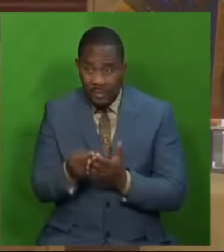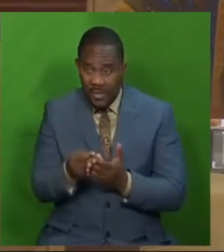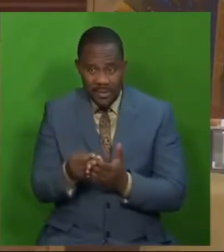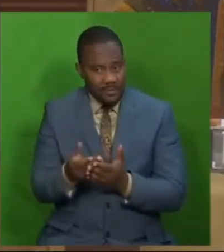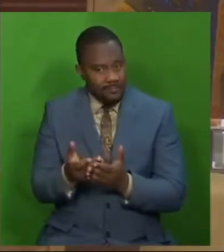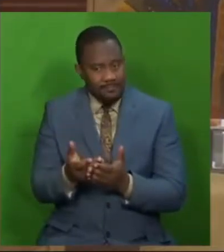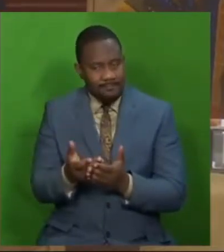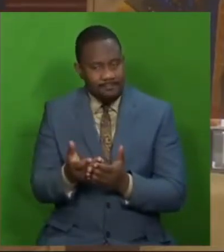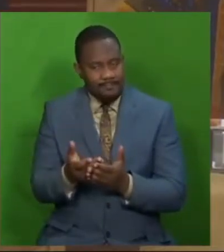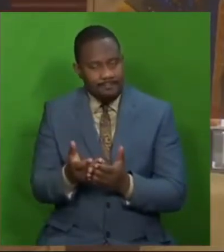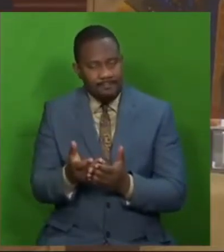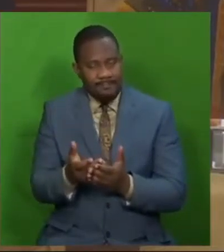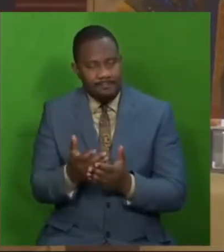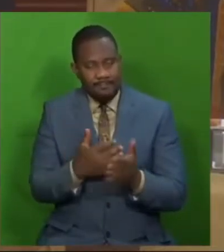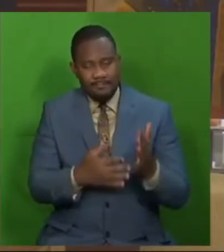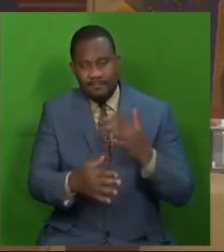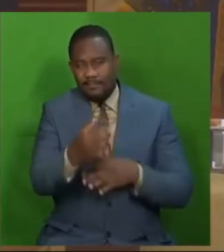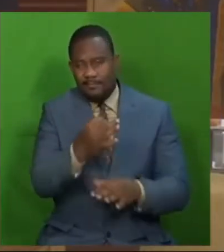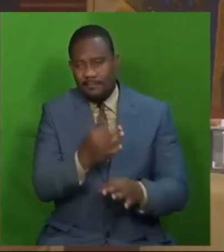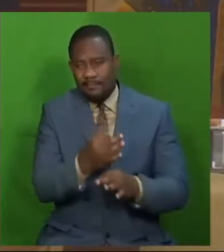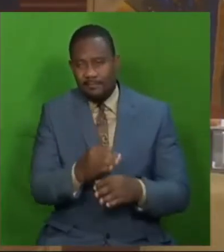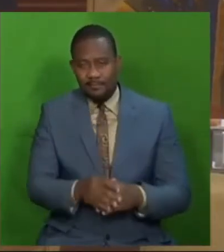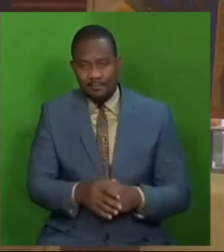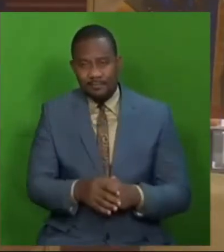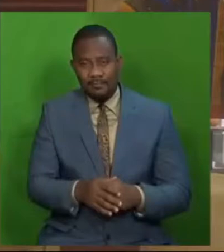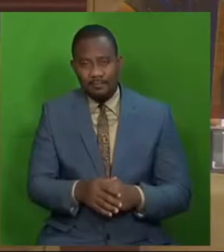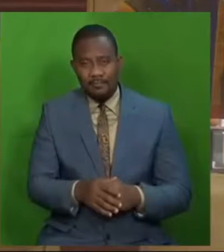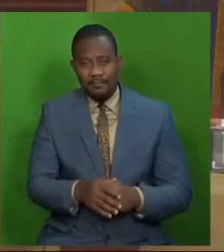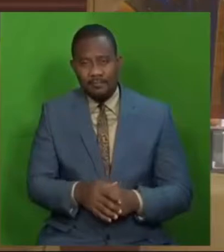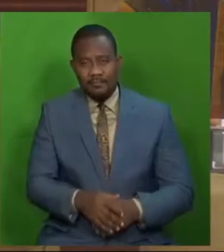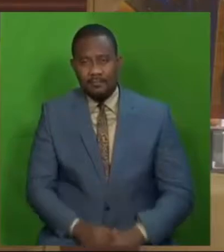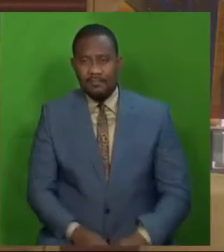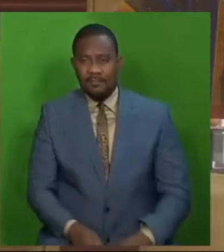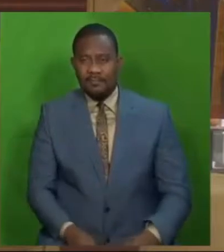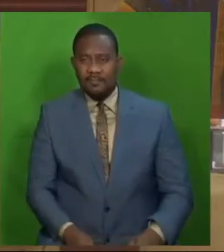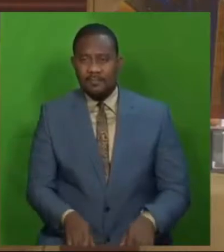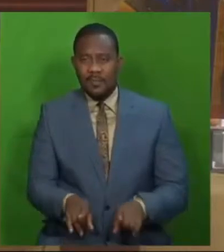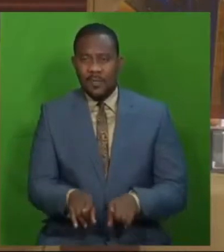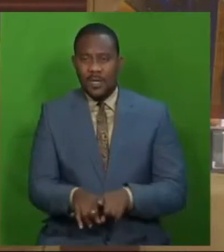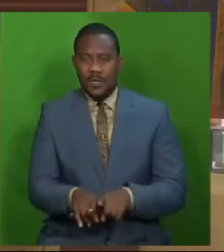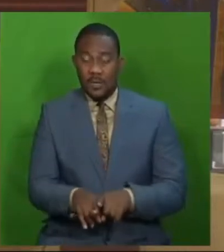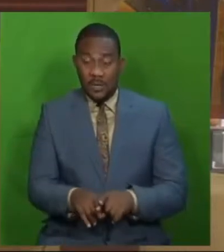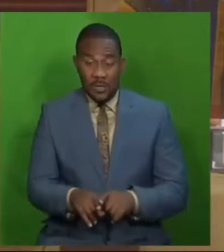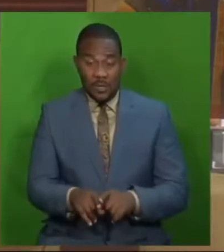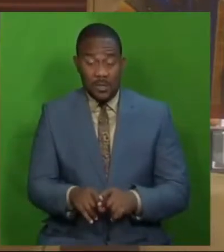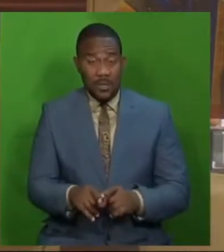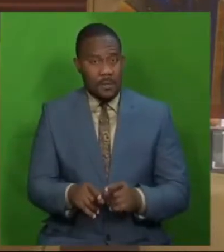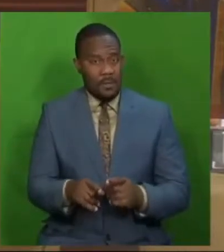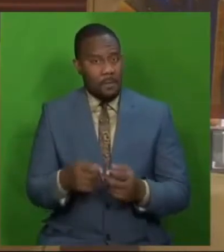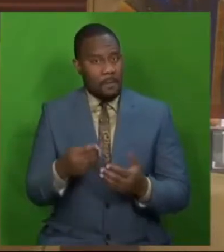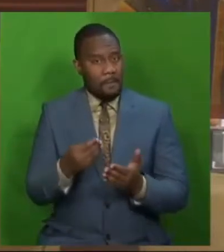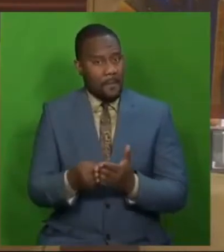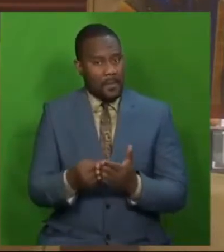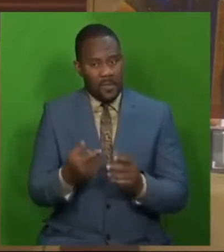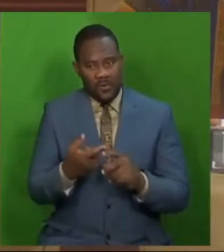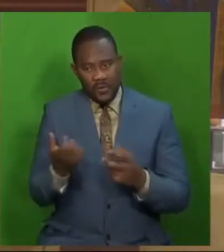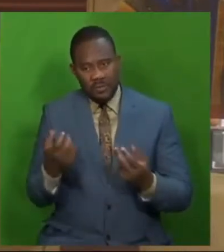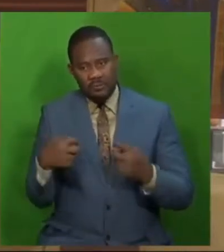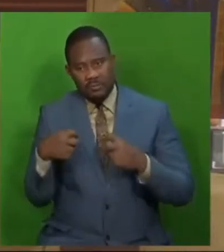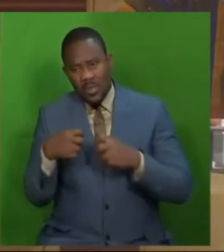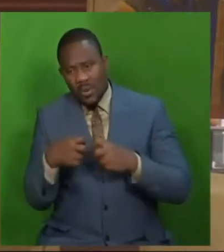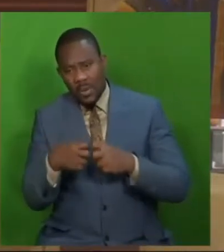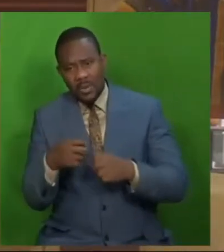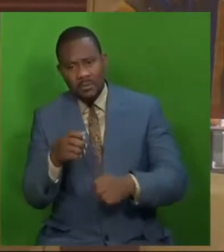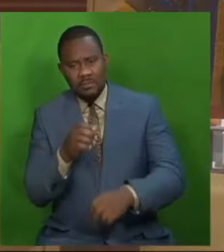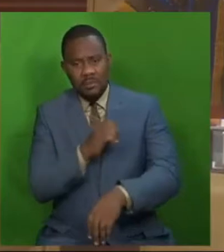also securitized receivables from the energy sector levy. Mr. Speaker, you know